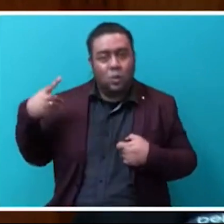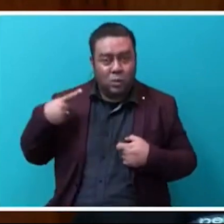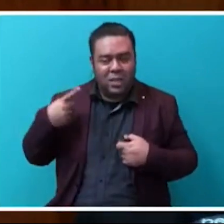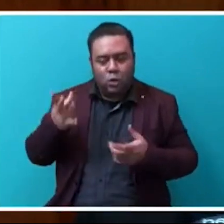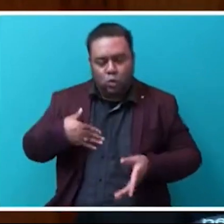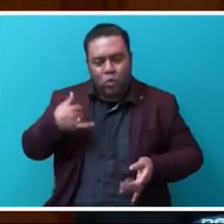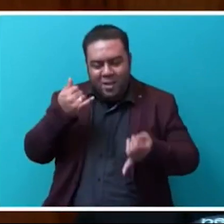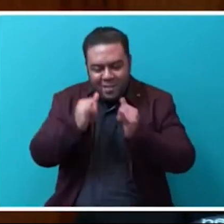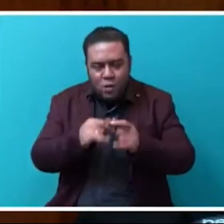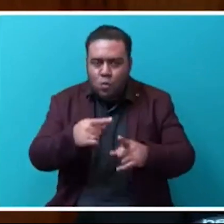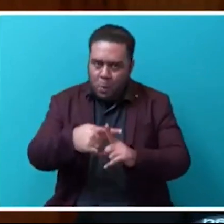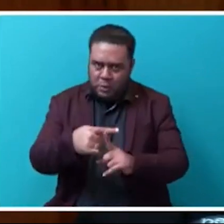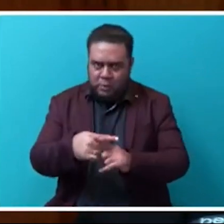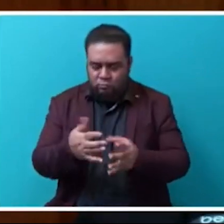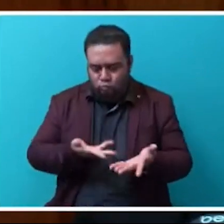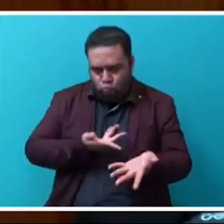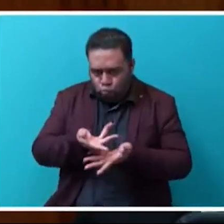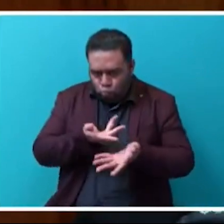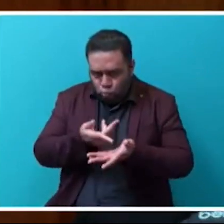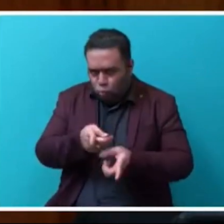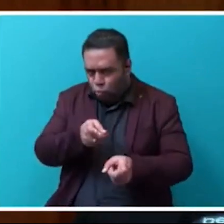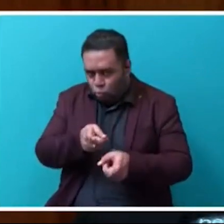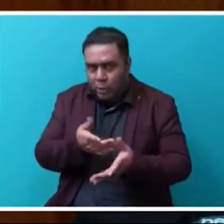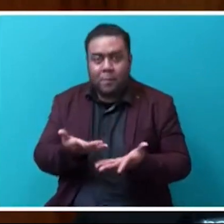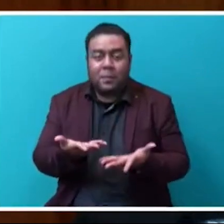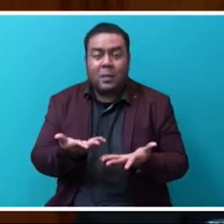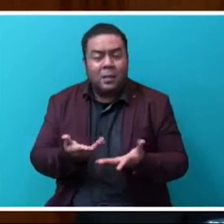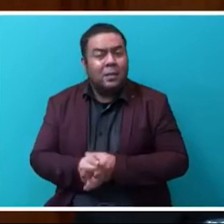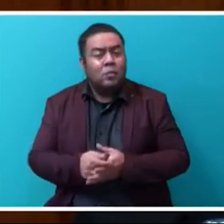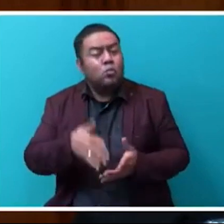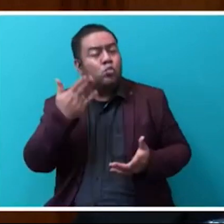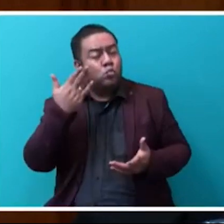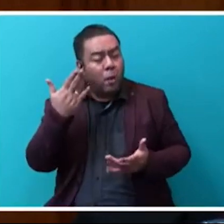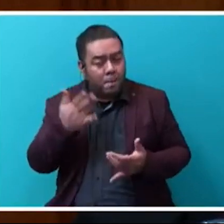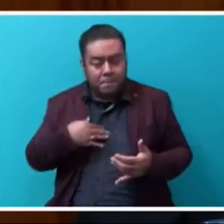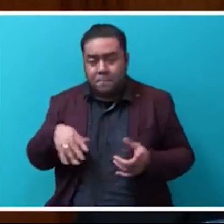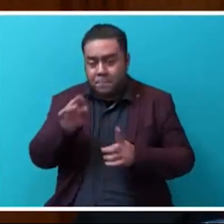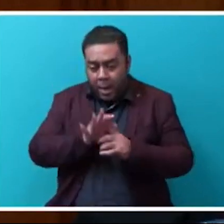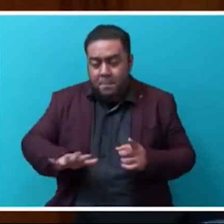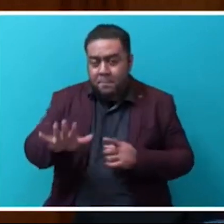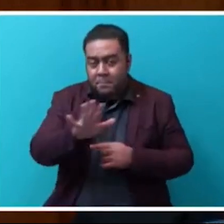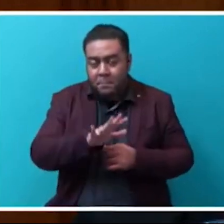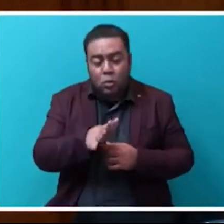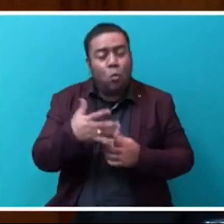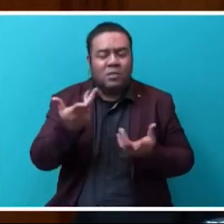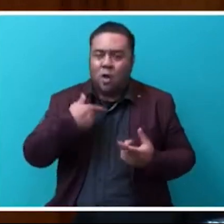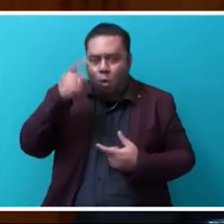to intervene positively. To my fellow parliamentarians, this is a call to